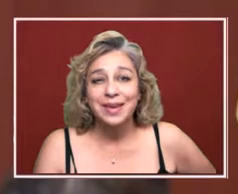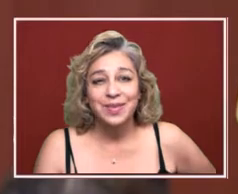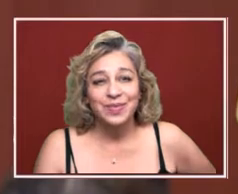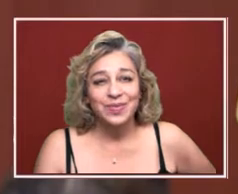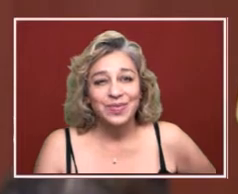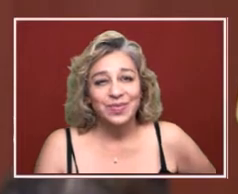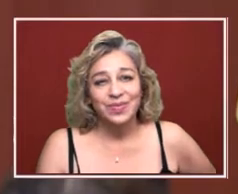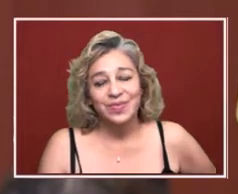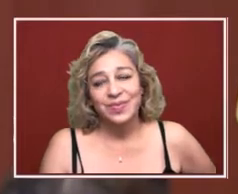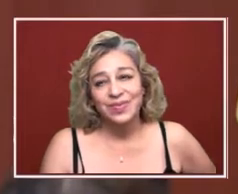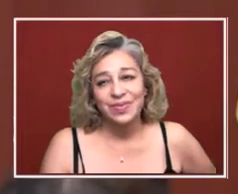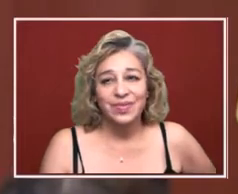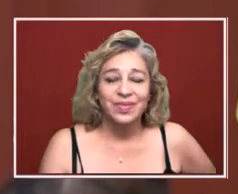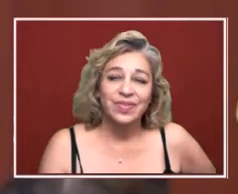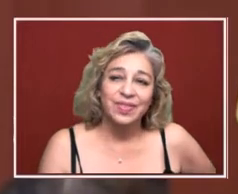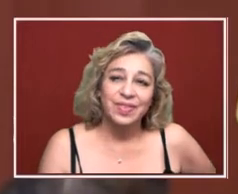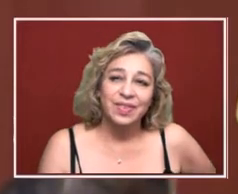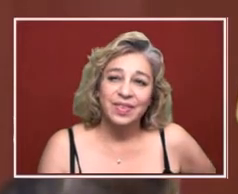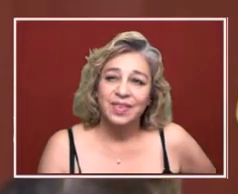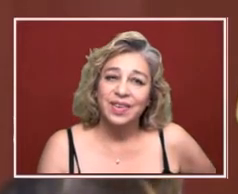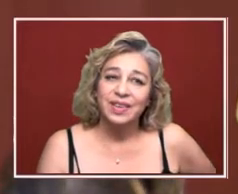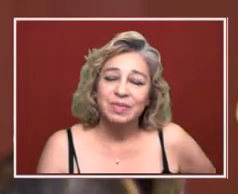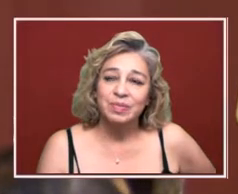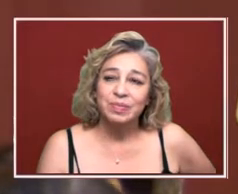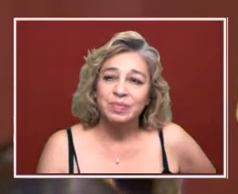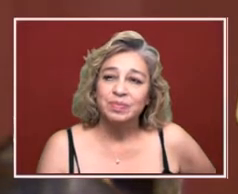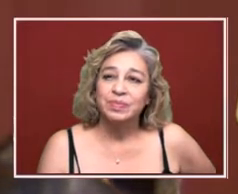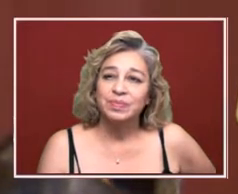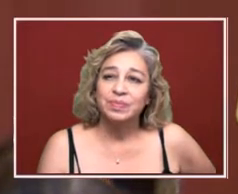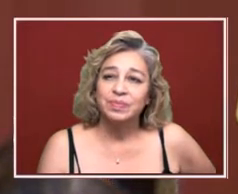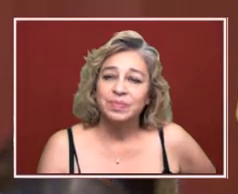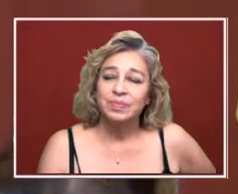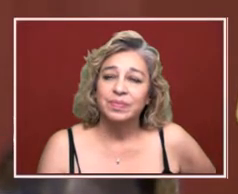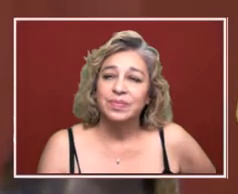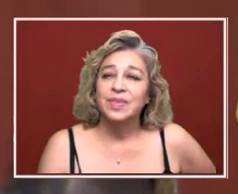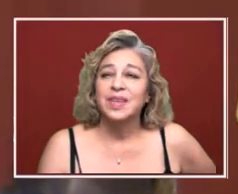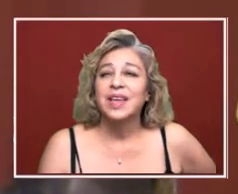serene. Eso es